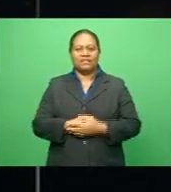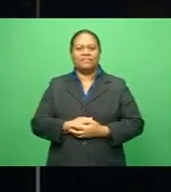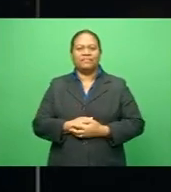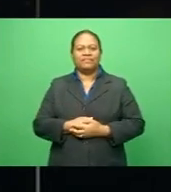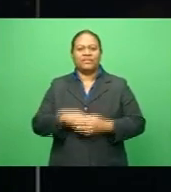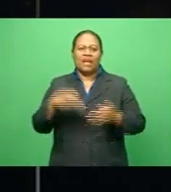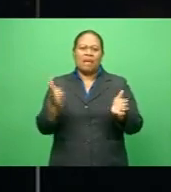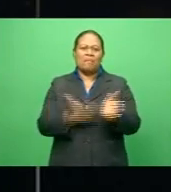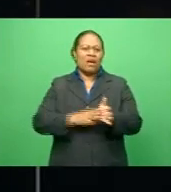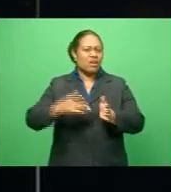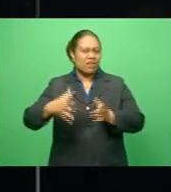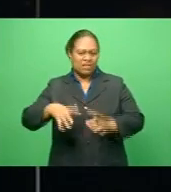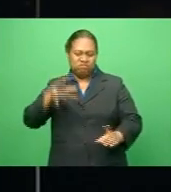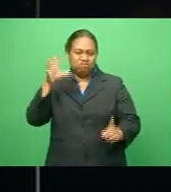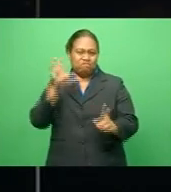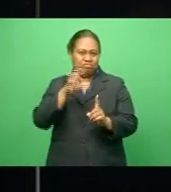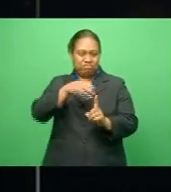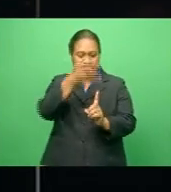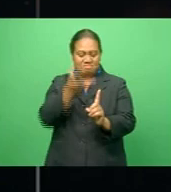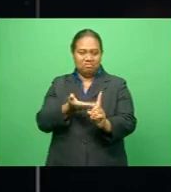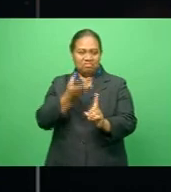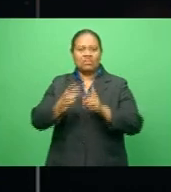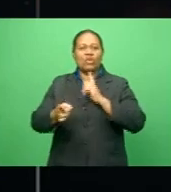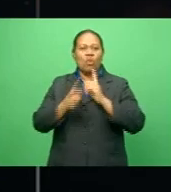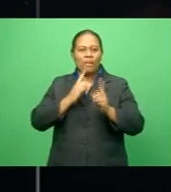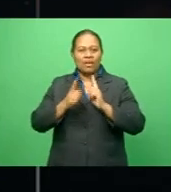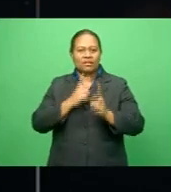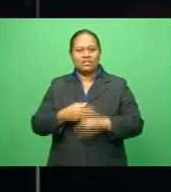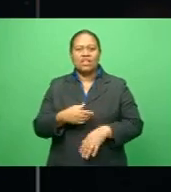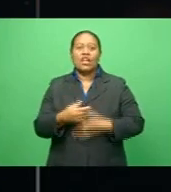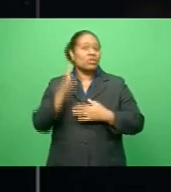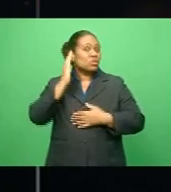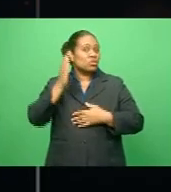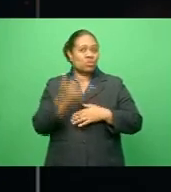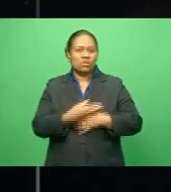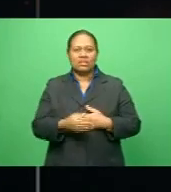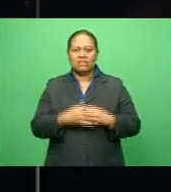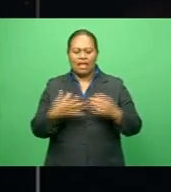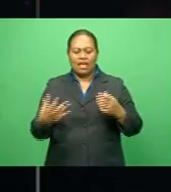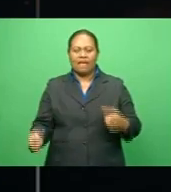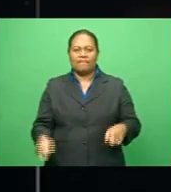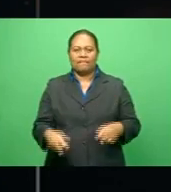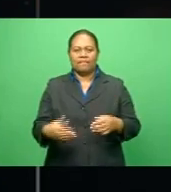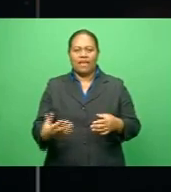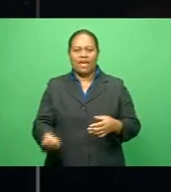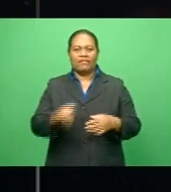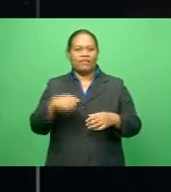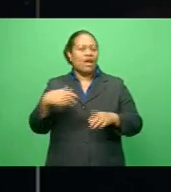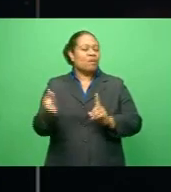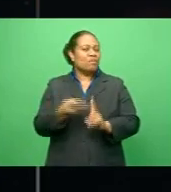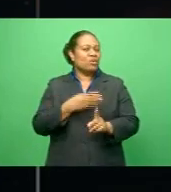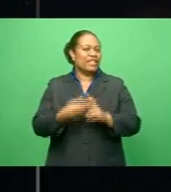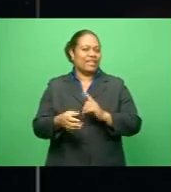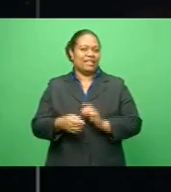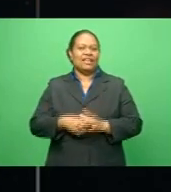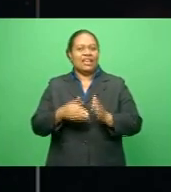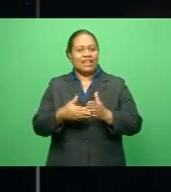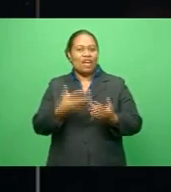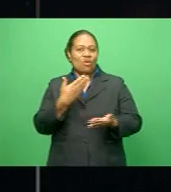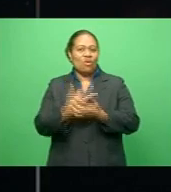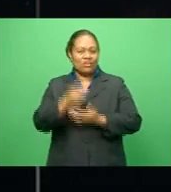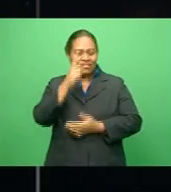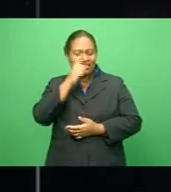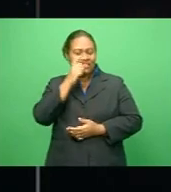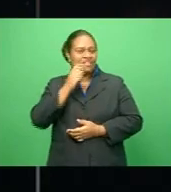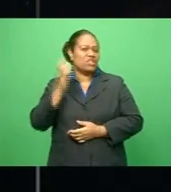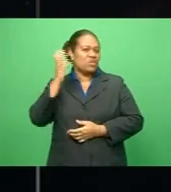Alvik Maharaj slams Kurindrani's comments, and schools face bullying culture. For these stories and others, you can tune in daily to our